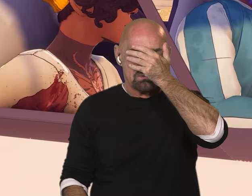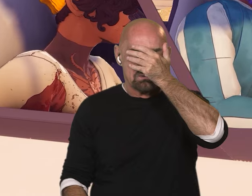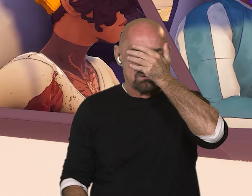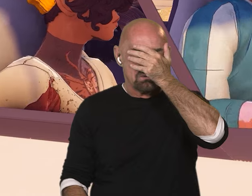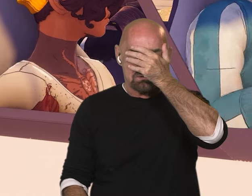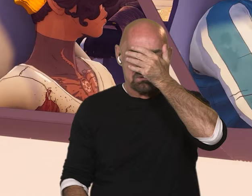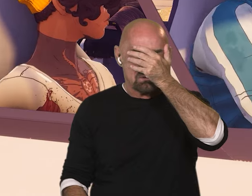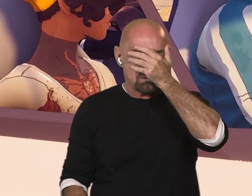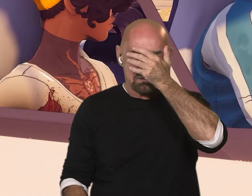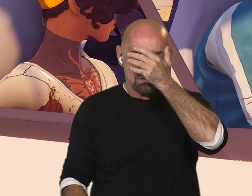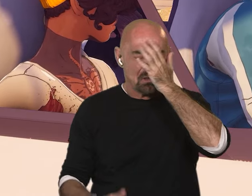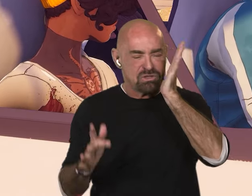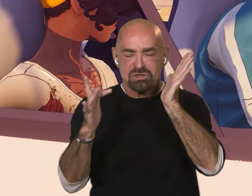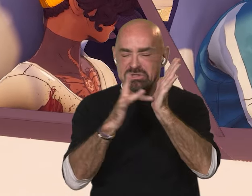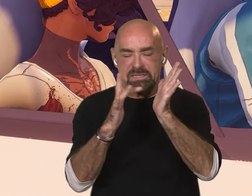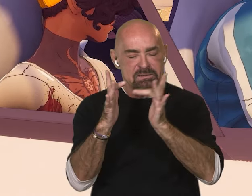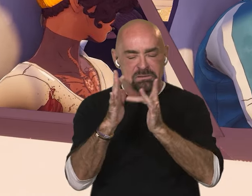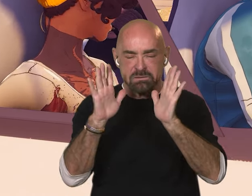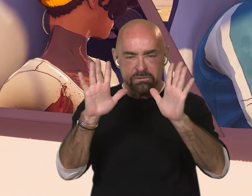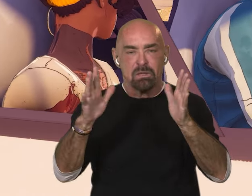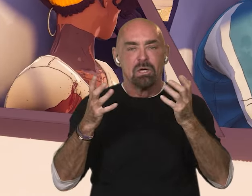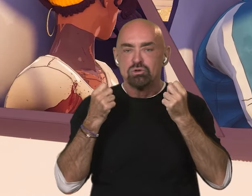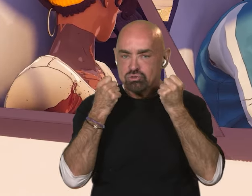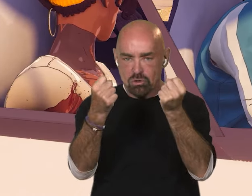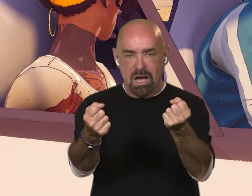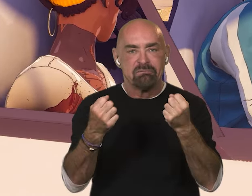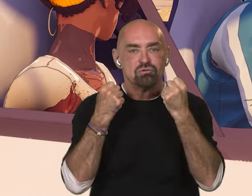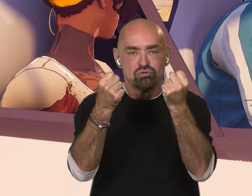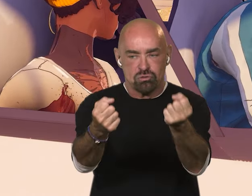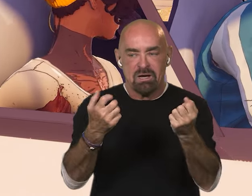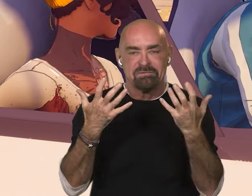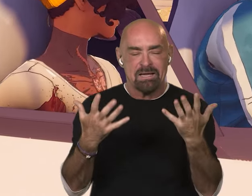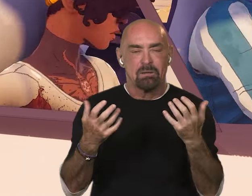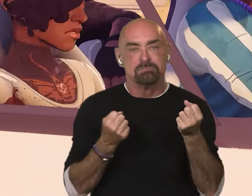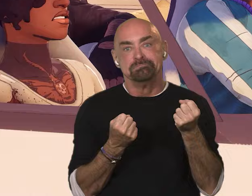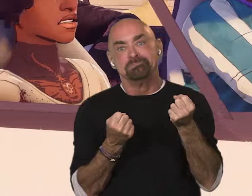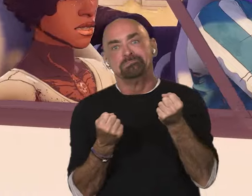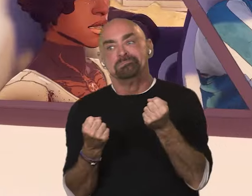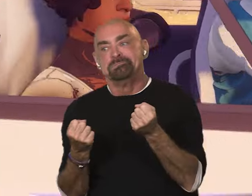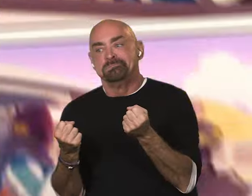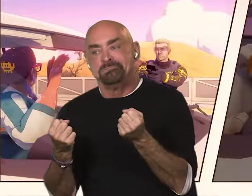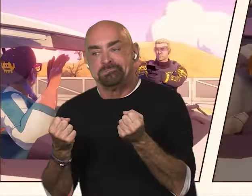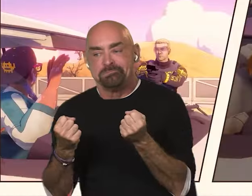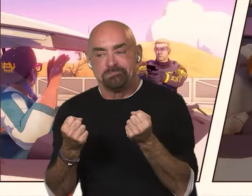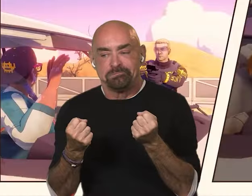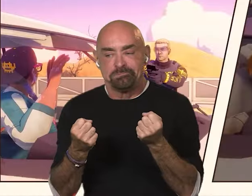road. Jesus, fuck! Ay, Dios mío! Drive! Drive, Sai, now!